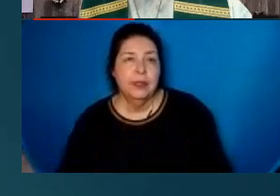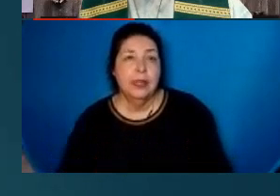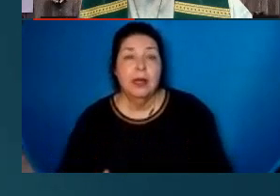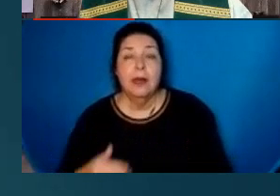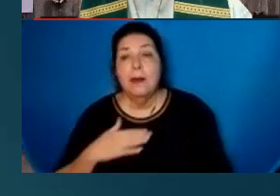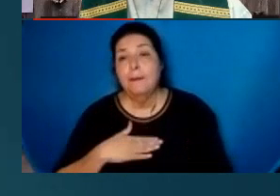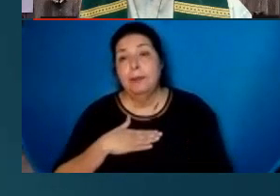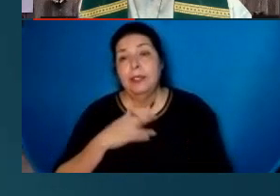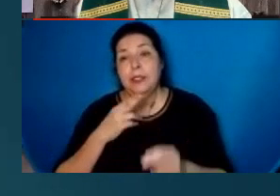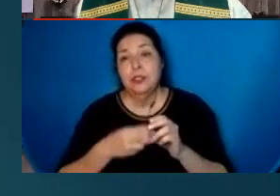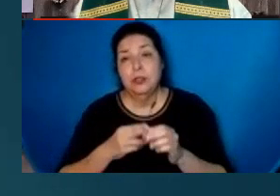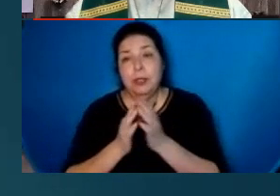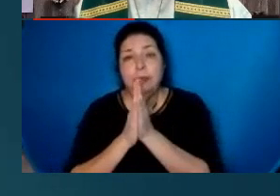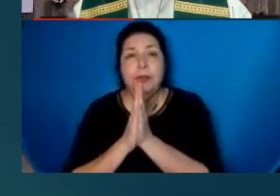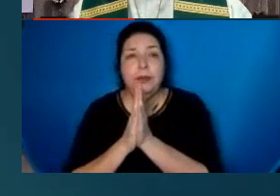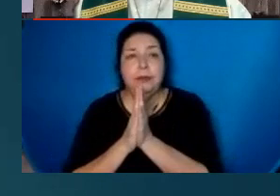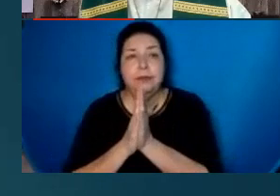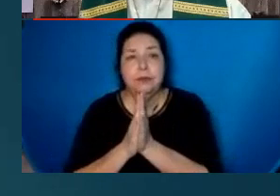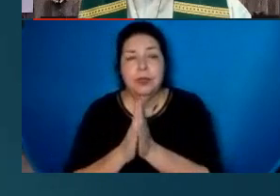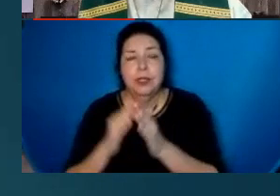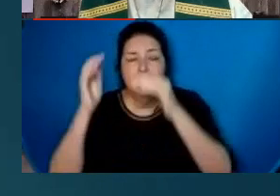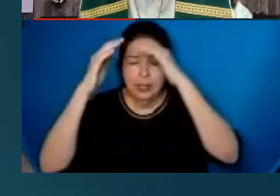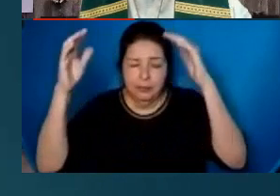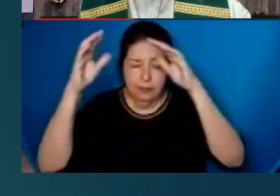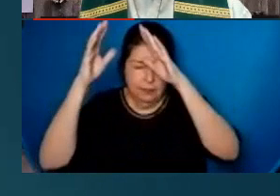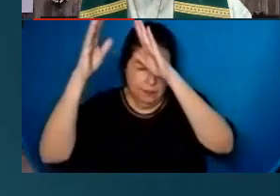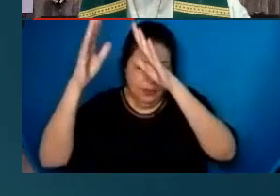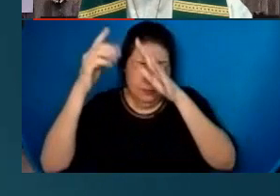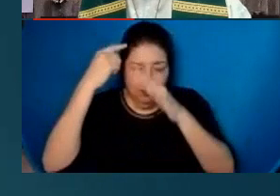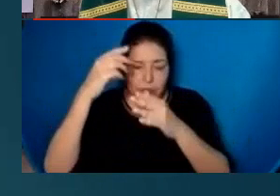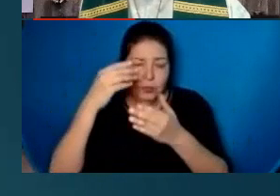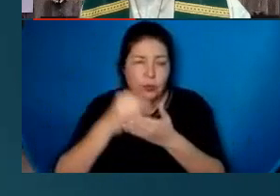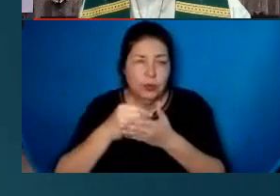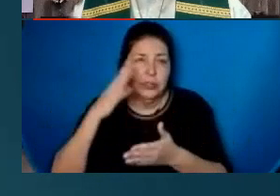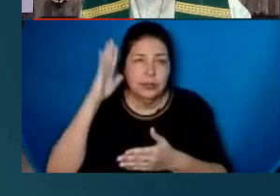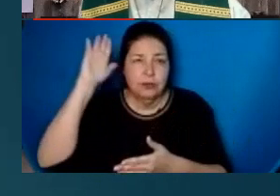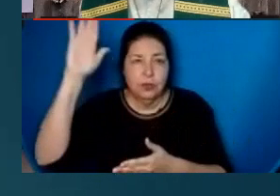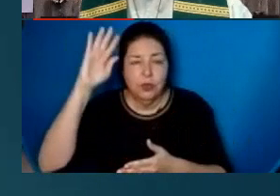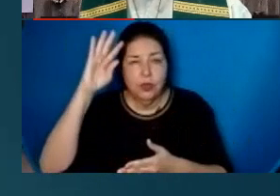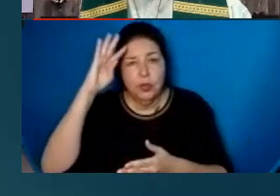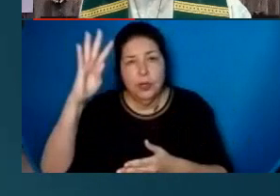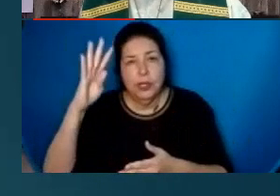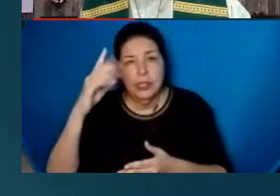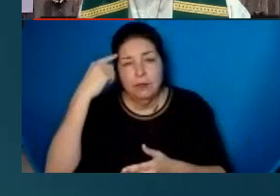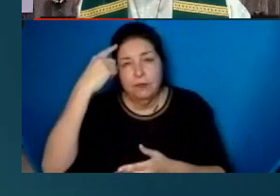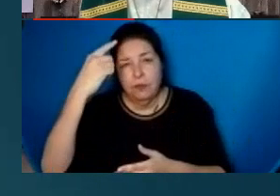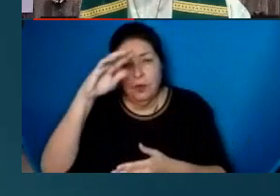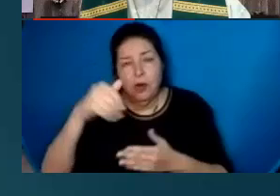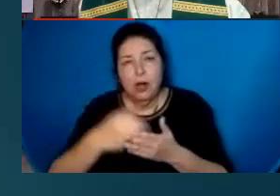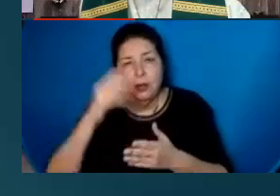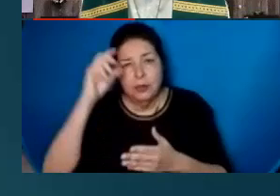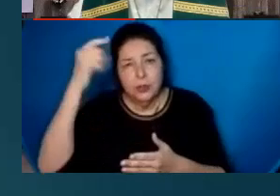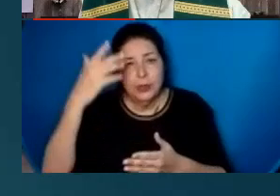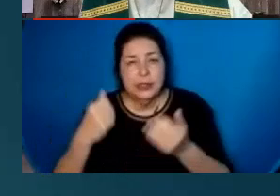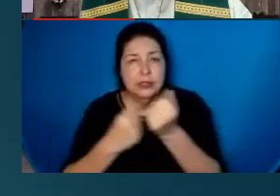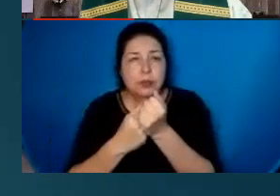Please join me in prayer. Heavenly Father, for the richness of your creation and for all your grace to sustain what